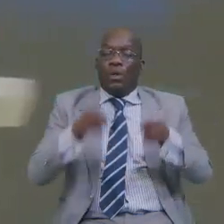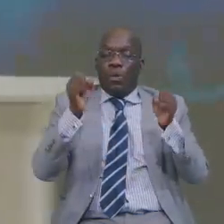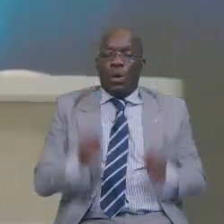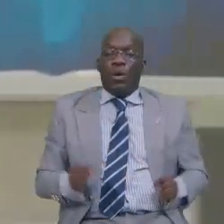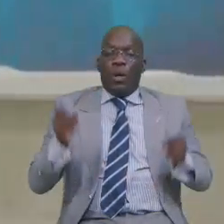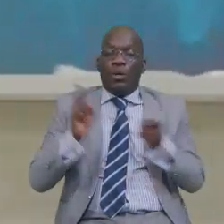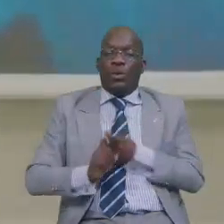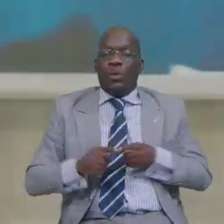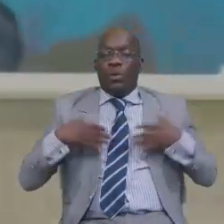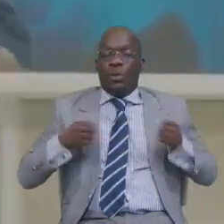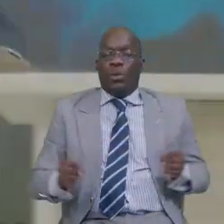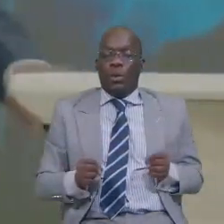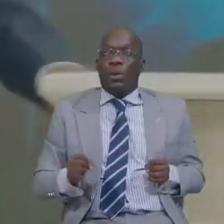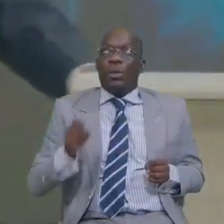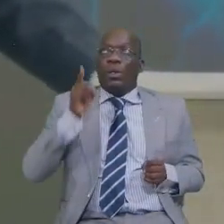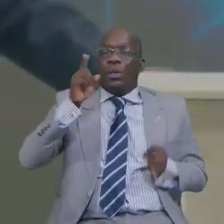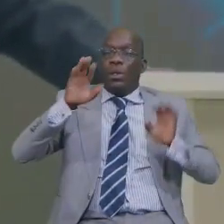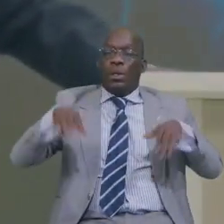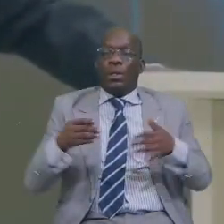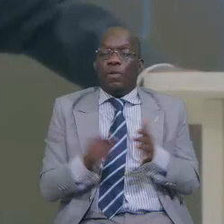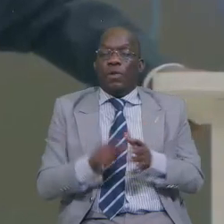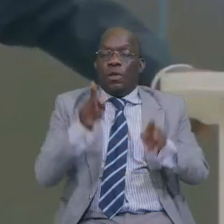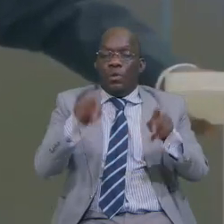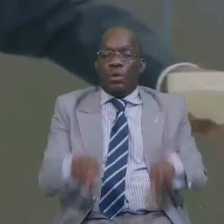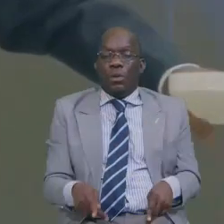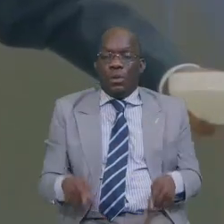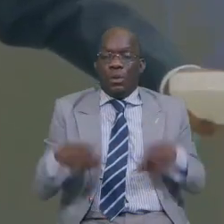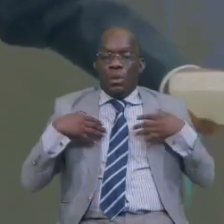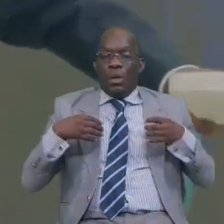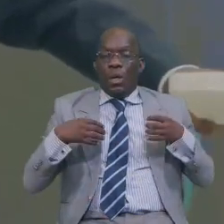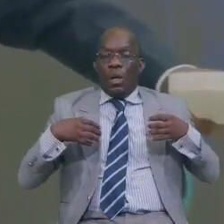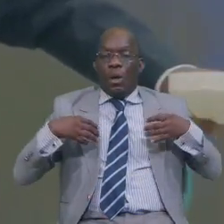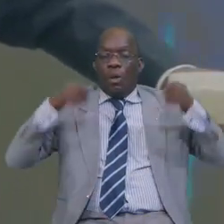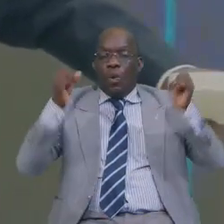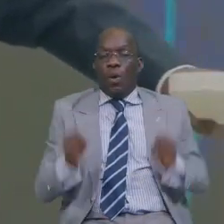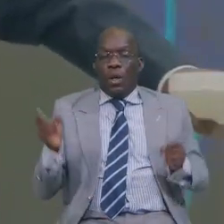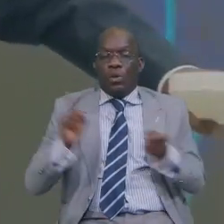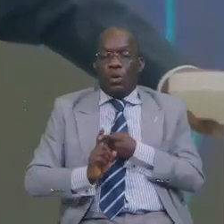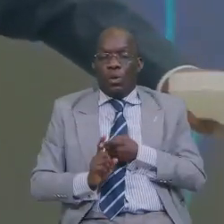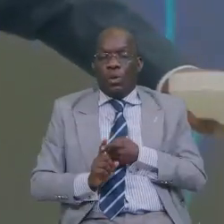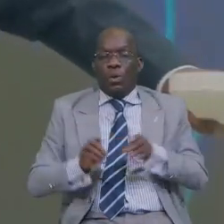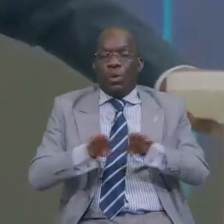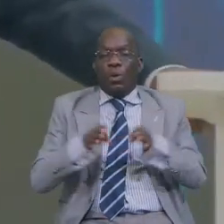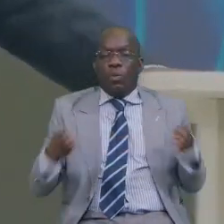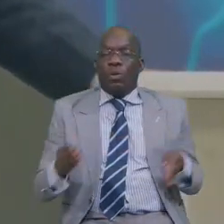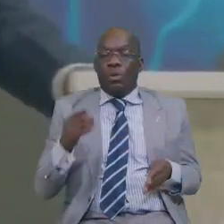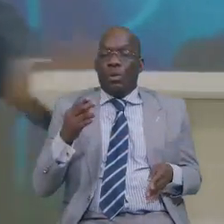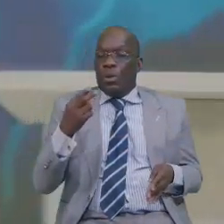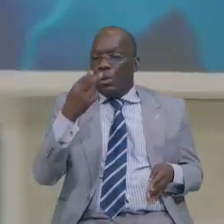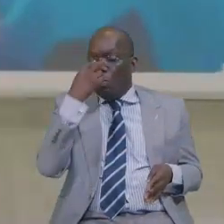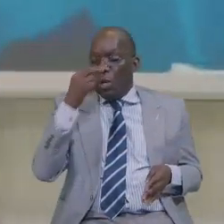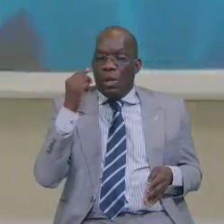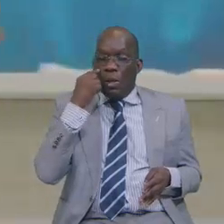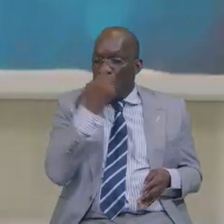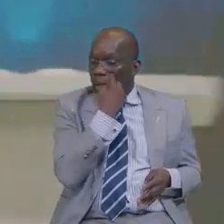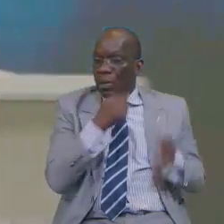gives this person power to open blind eyes. This